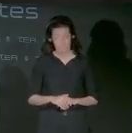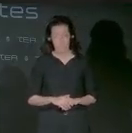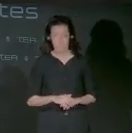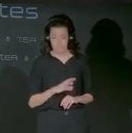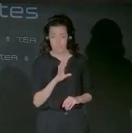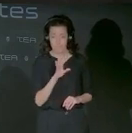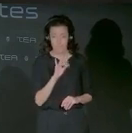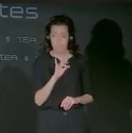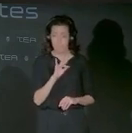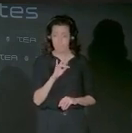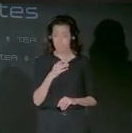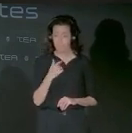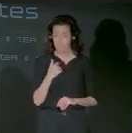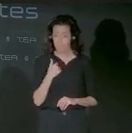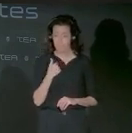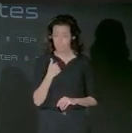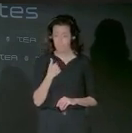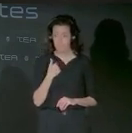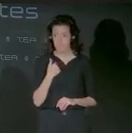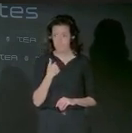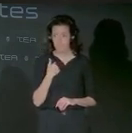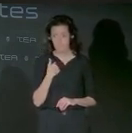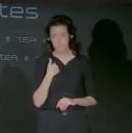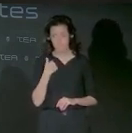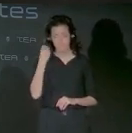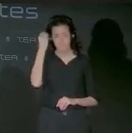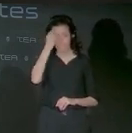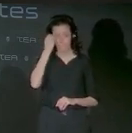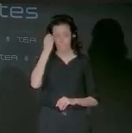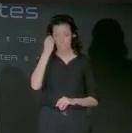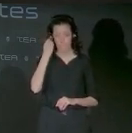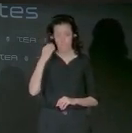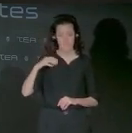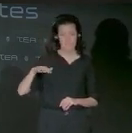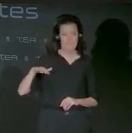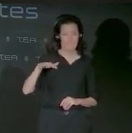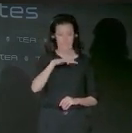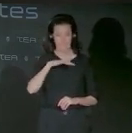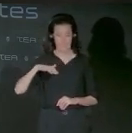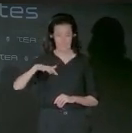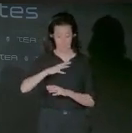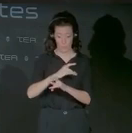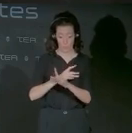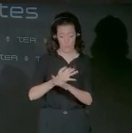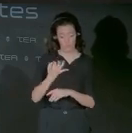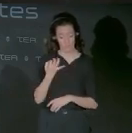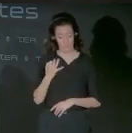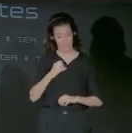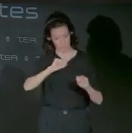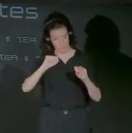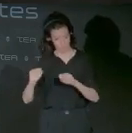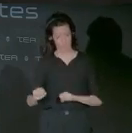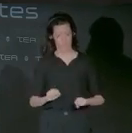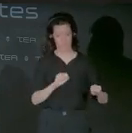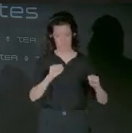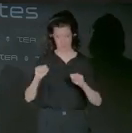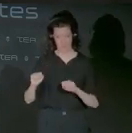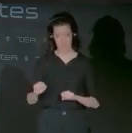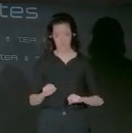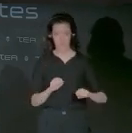spaces. So it isn't the Wild West, but if I wanted to play a game that literally was the Wild